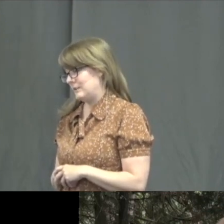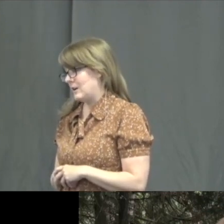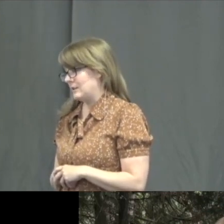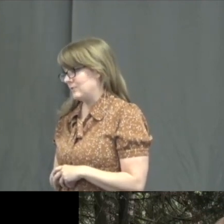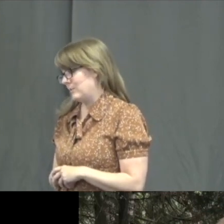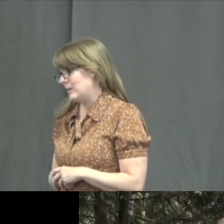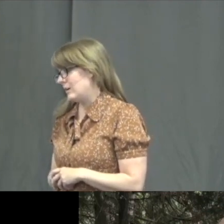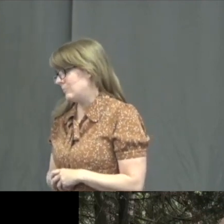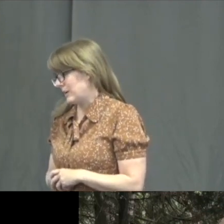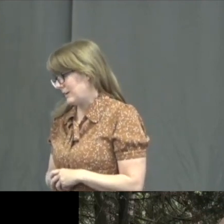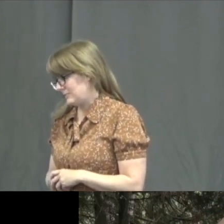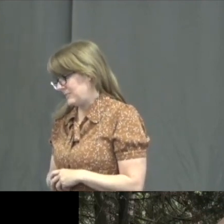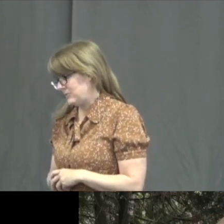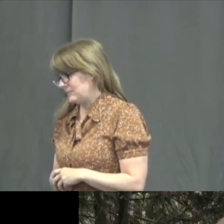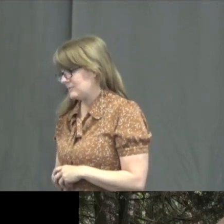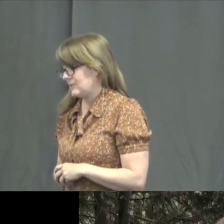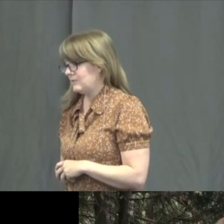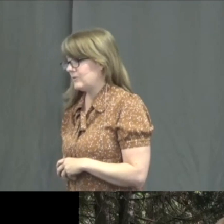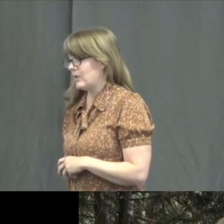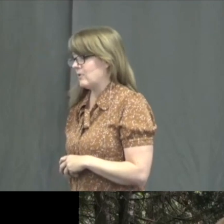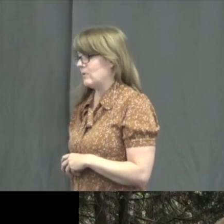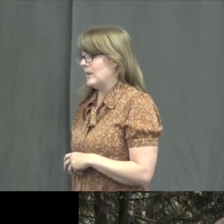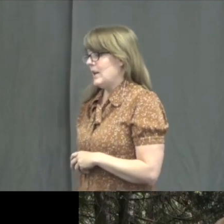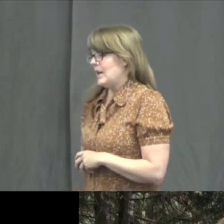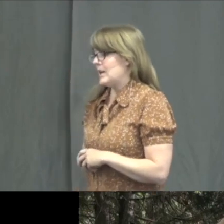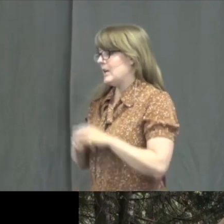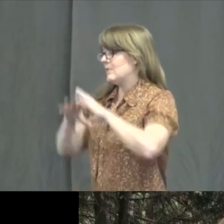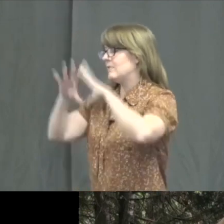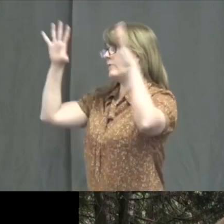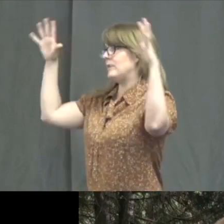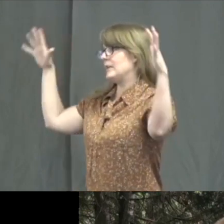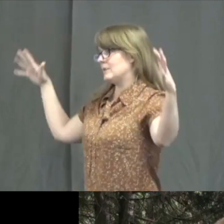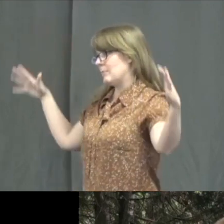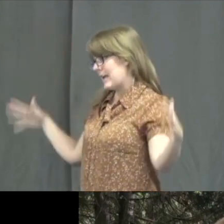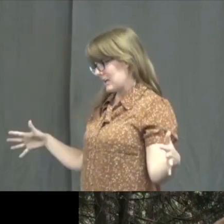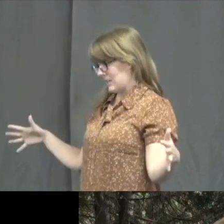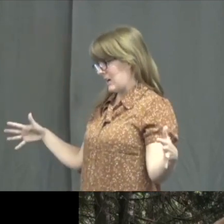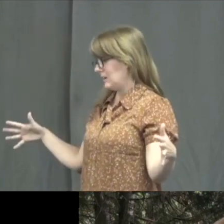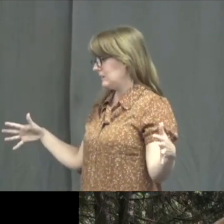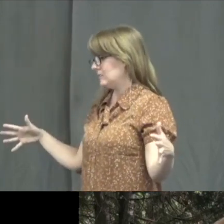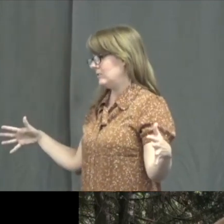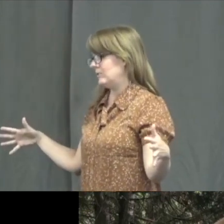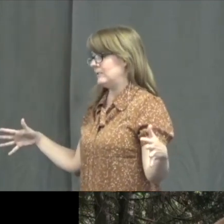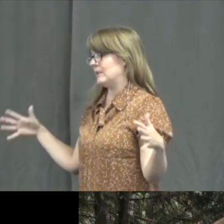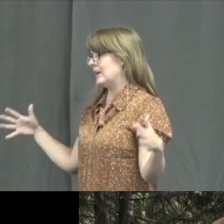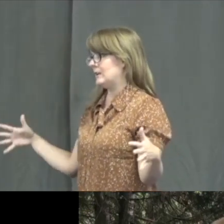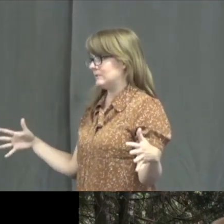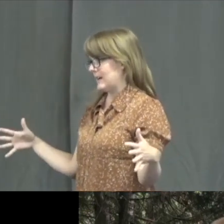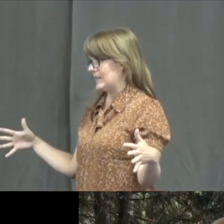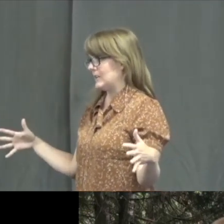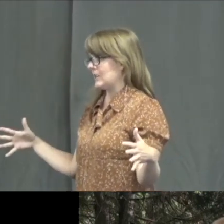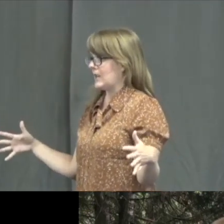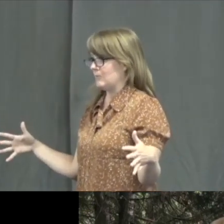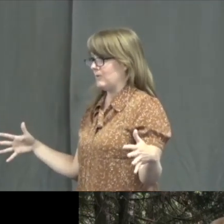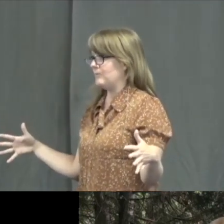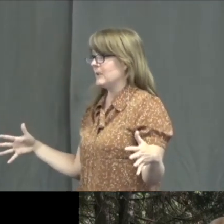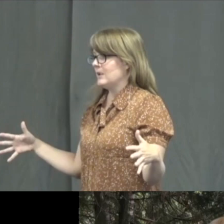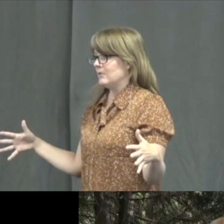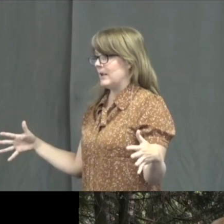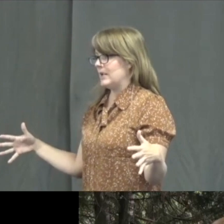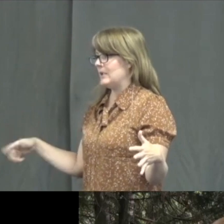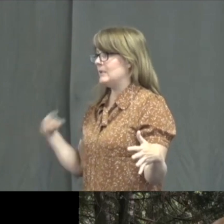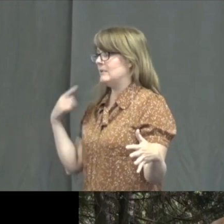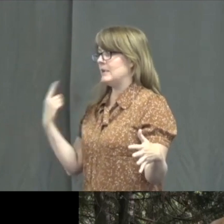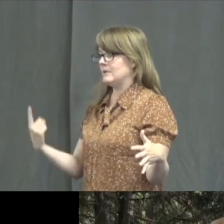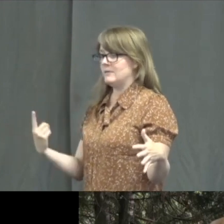focusing on is what we call umbrella species. So if we get the panda, who is a charismatic animal,